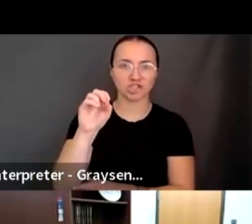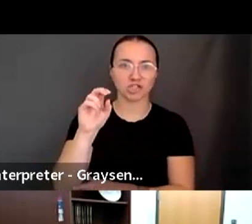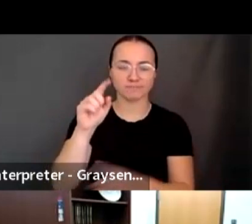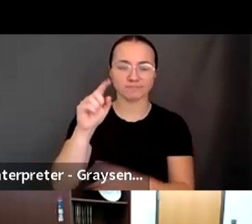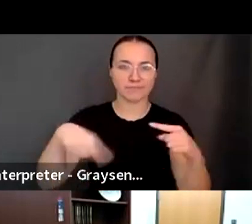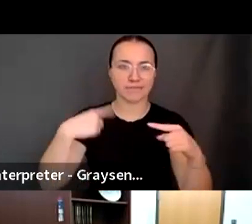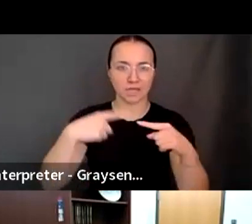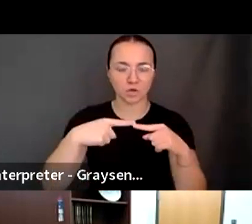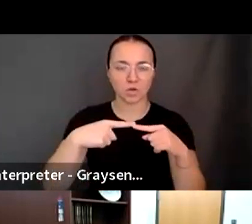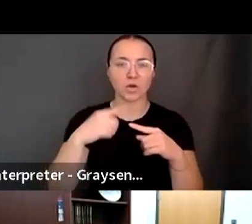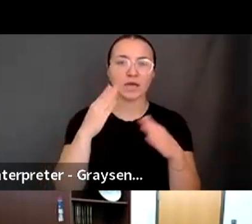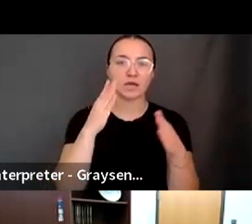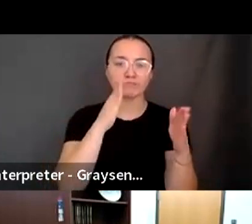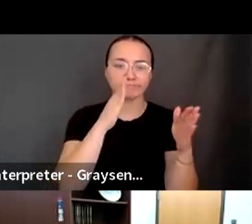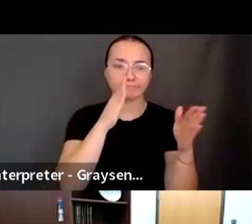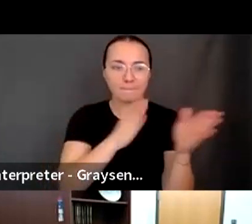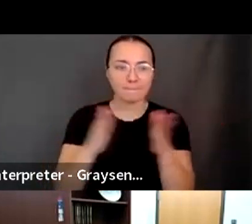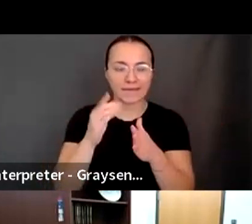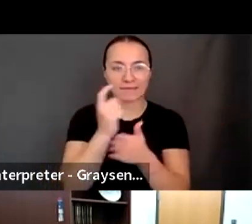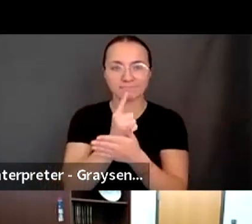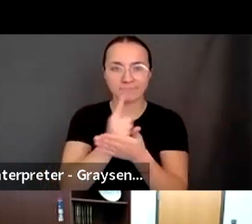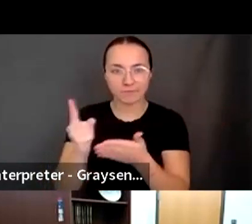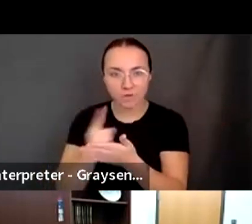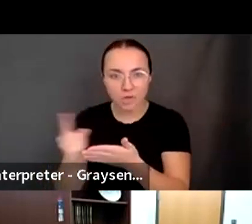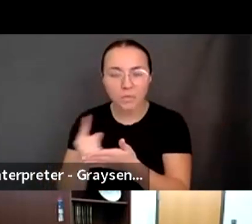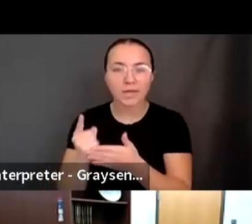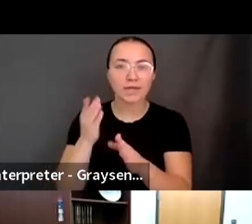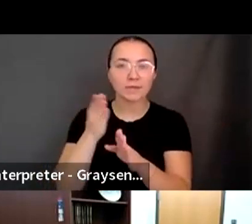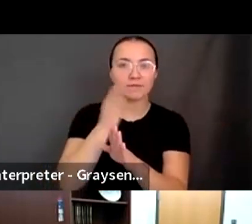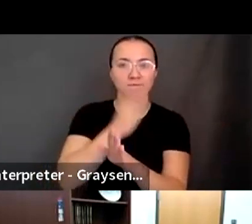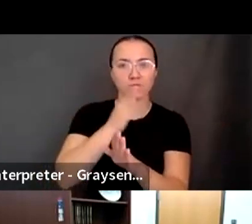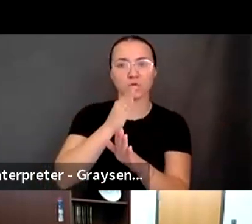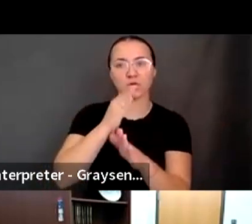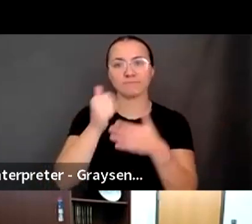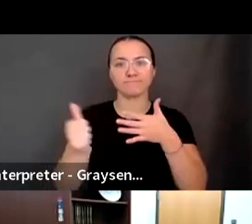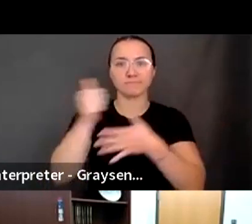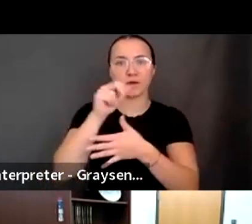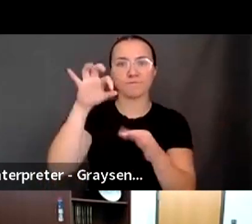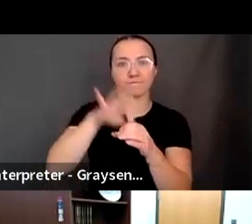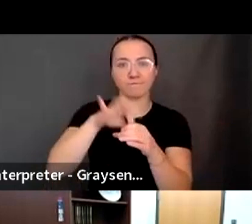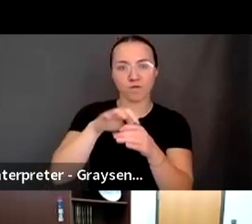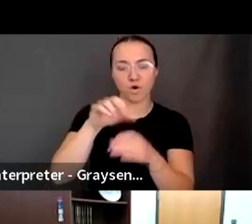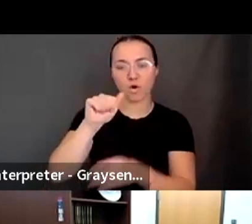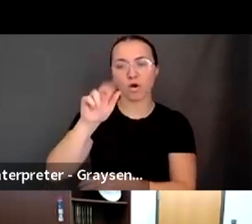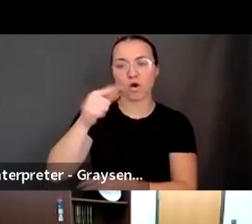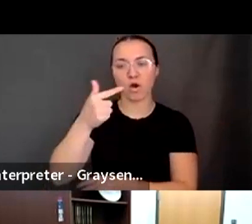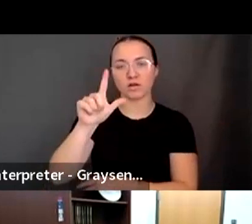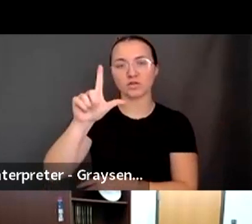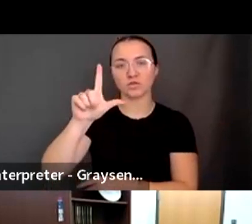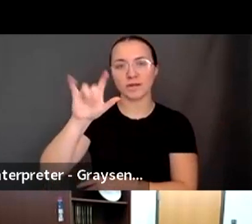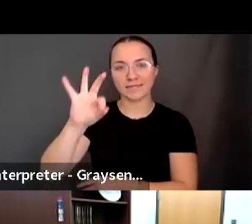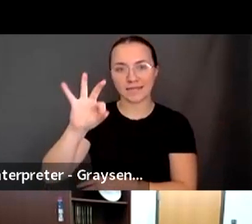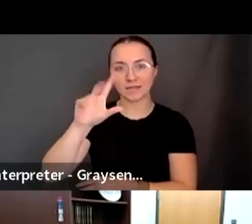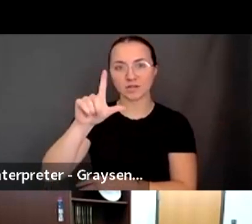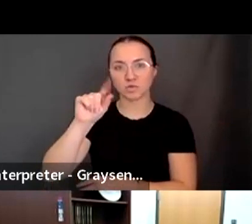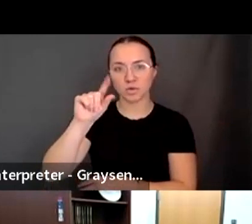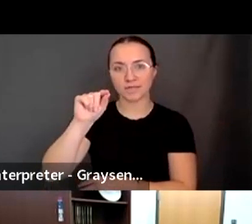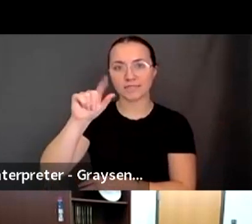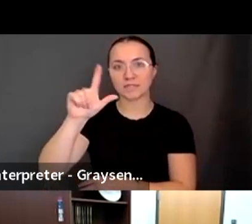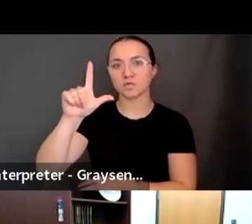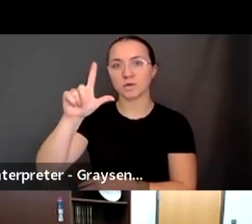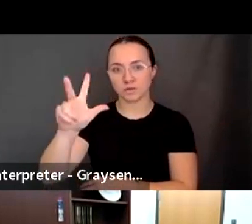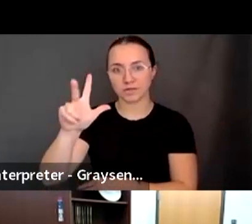so again before the primary vote on August 29th, 2023. General election will be